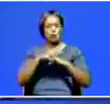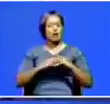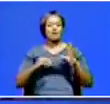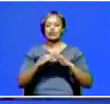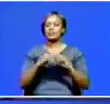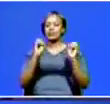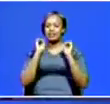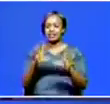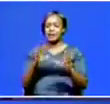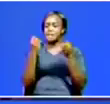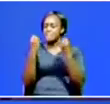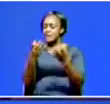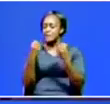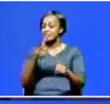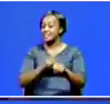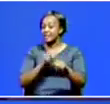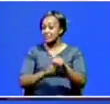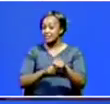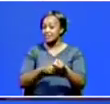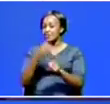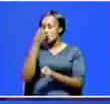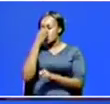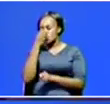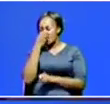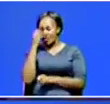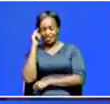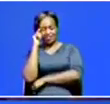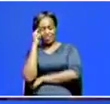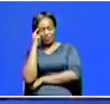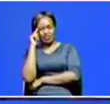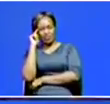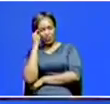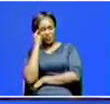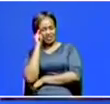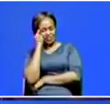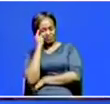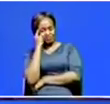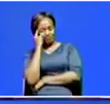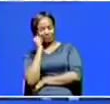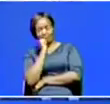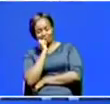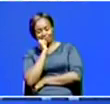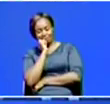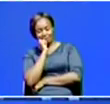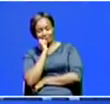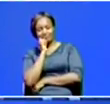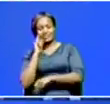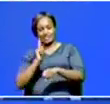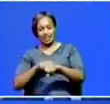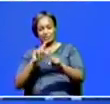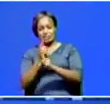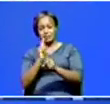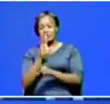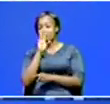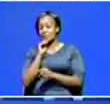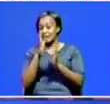the DP appeared buried in thoughts as speaker after speaker gave their remarks.